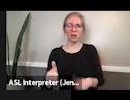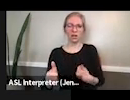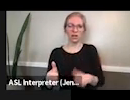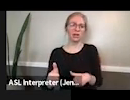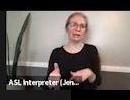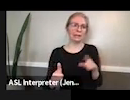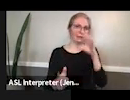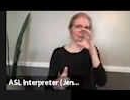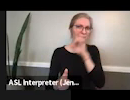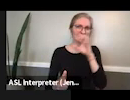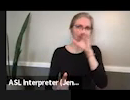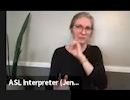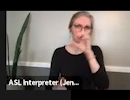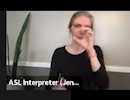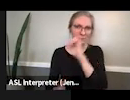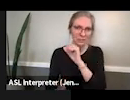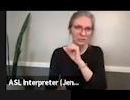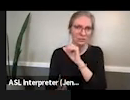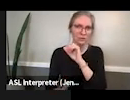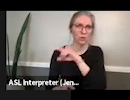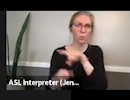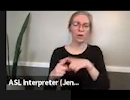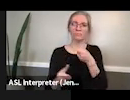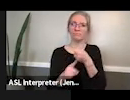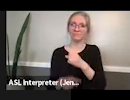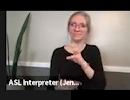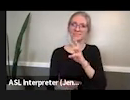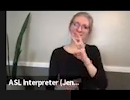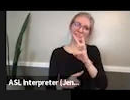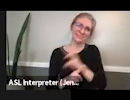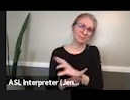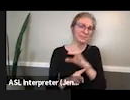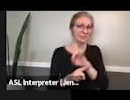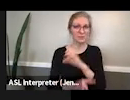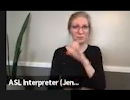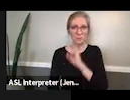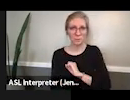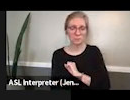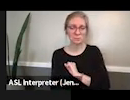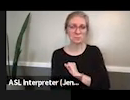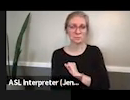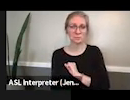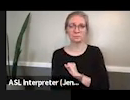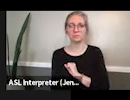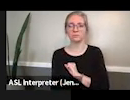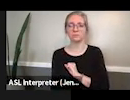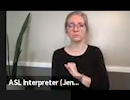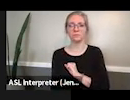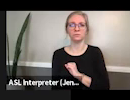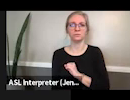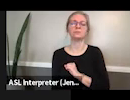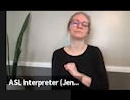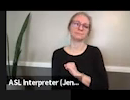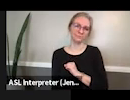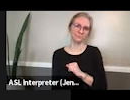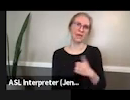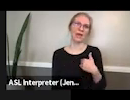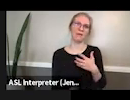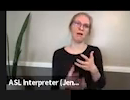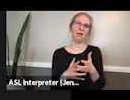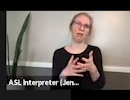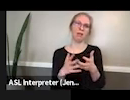missed out on by the time they're 6 or 7 months old. And we have a lot of compensation to do,